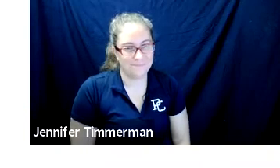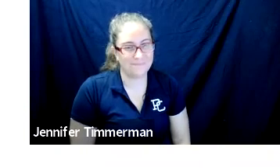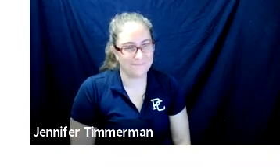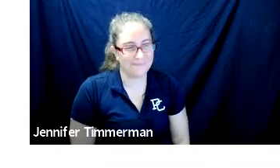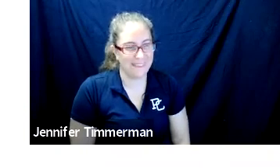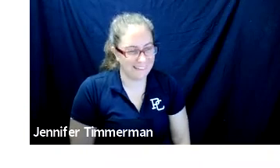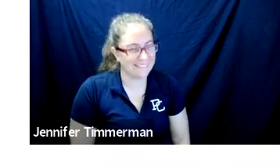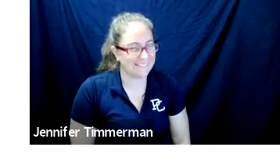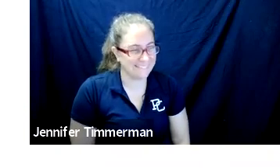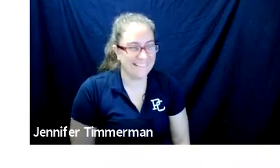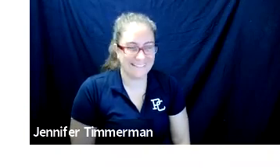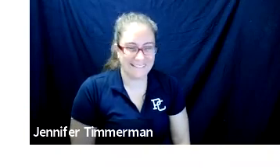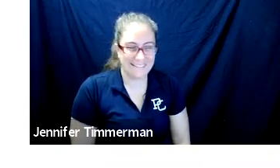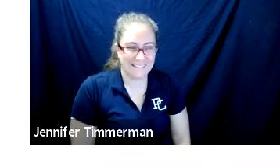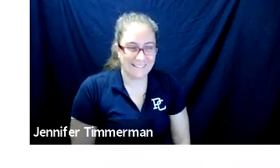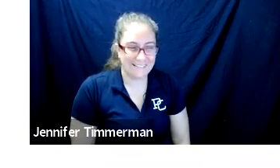thing. Yeah.